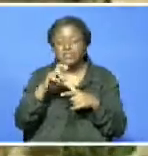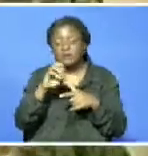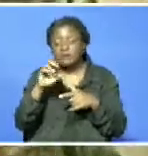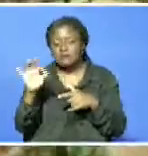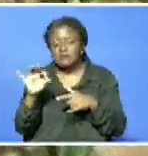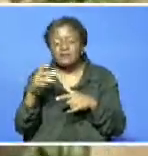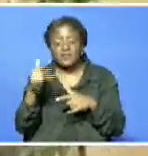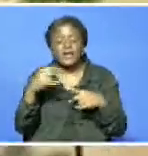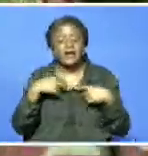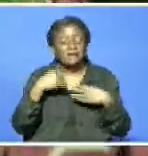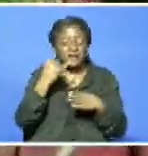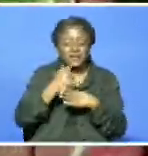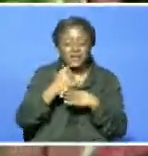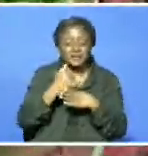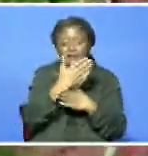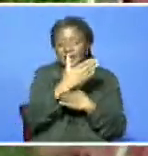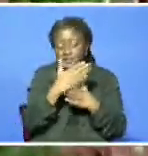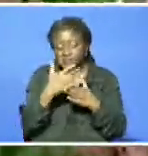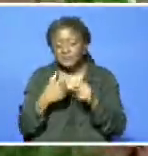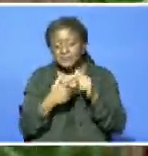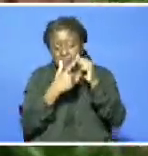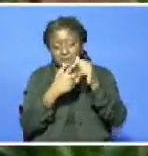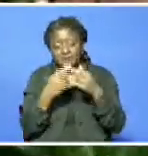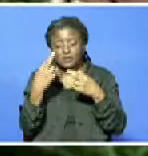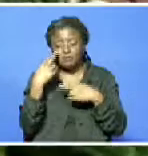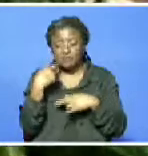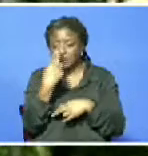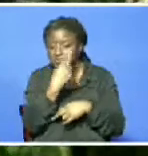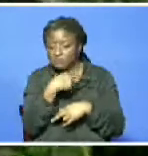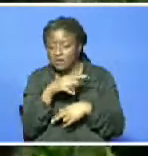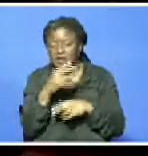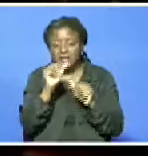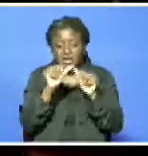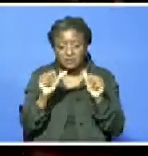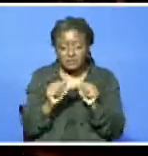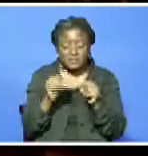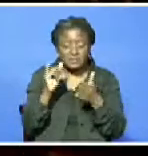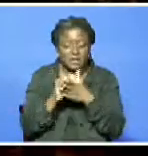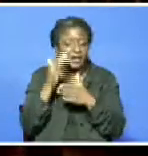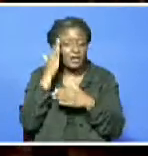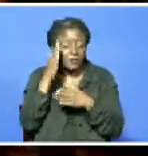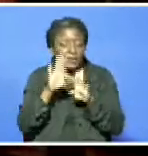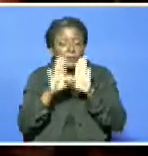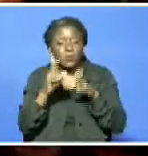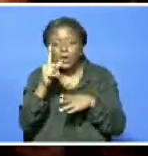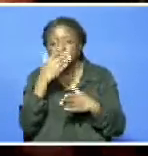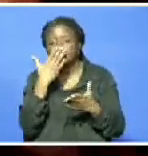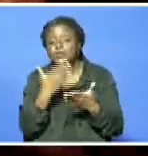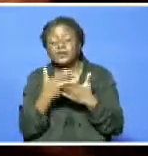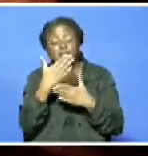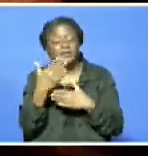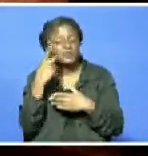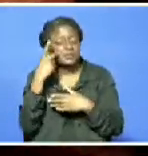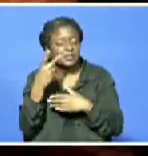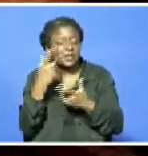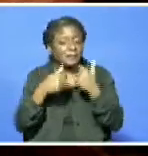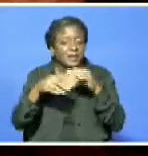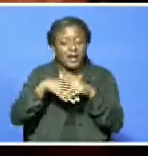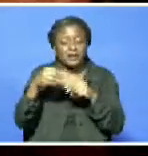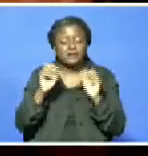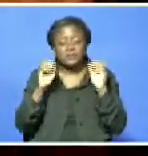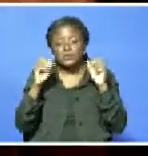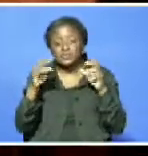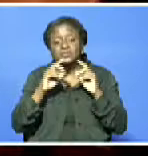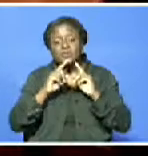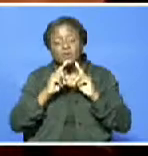certain restaurants and areas that are going to be open. One of the good things we see coming out of the emergency orders in this